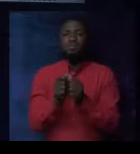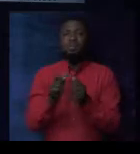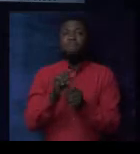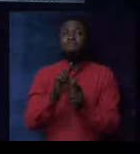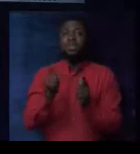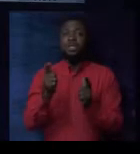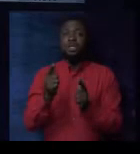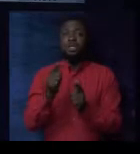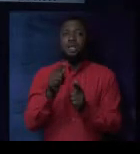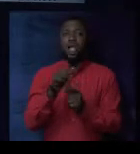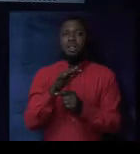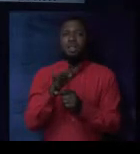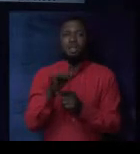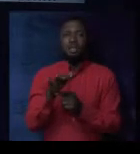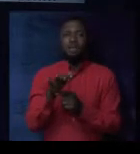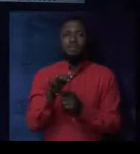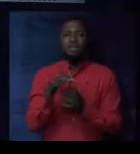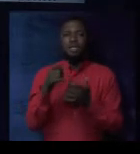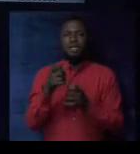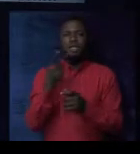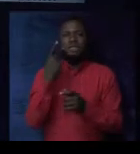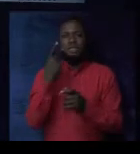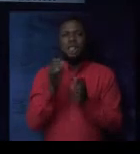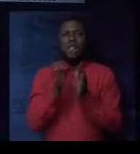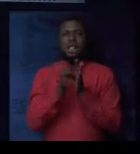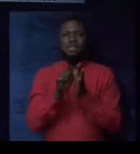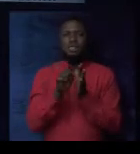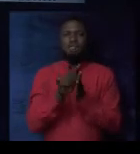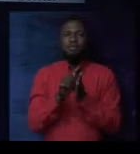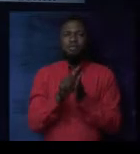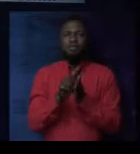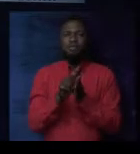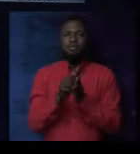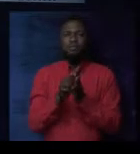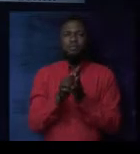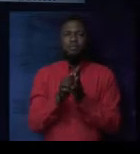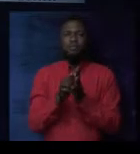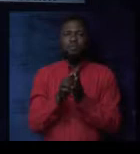begin with capital letters. Let's have examples.